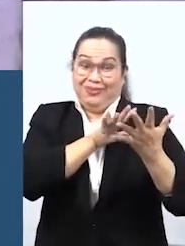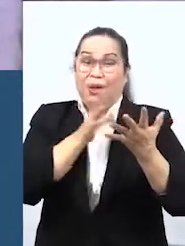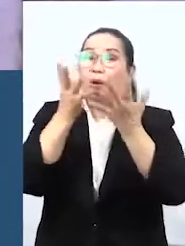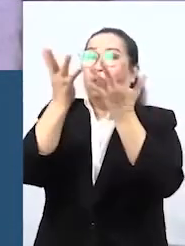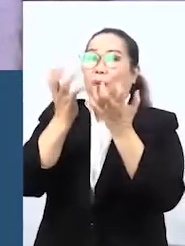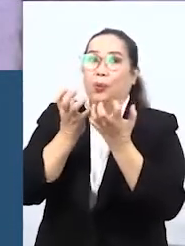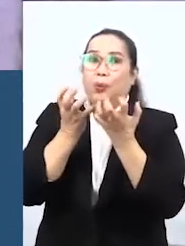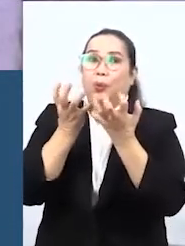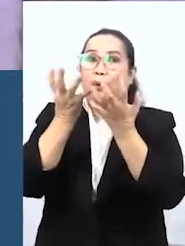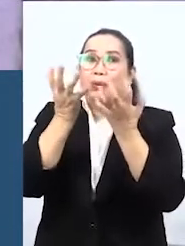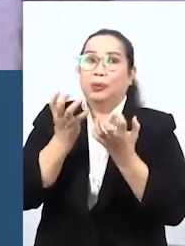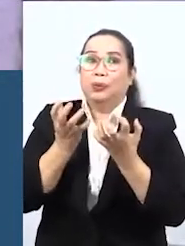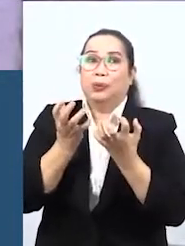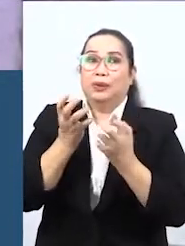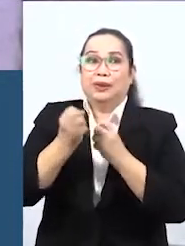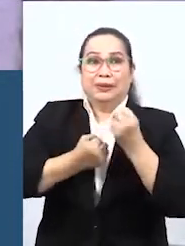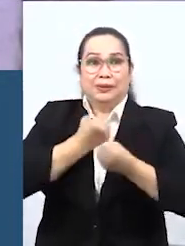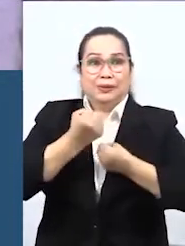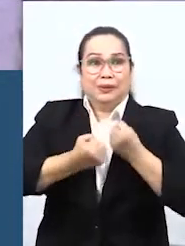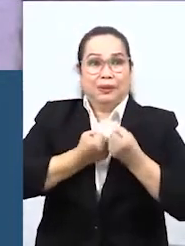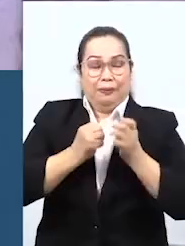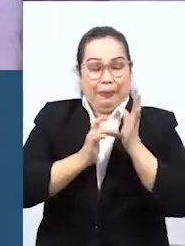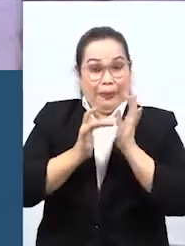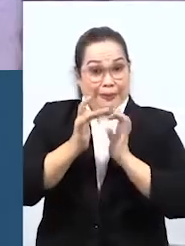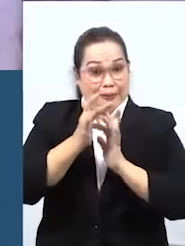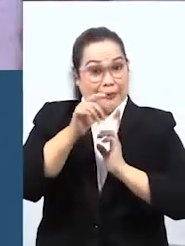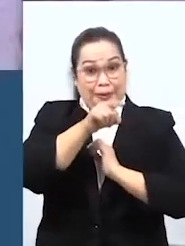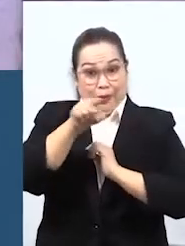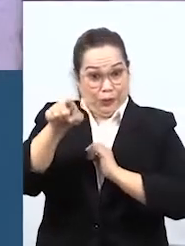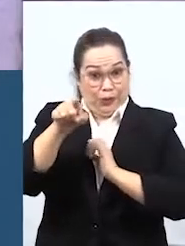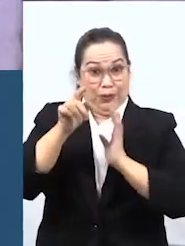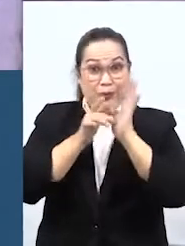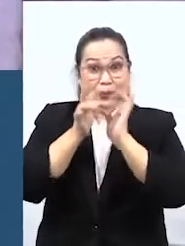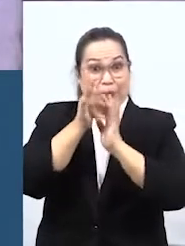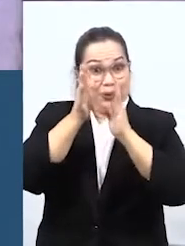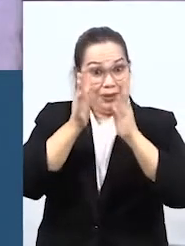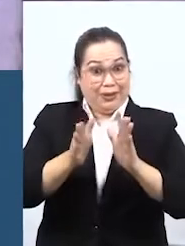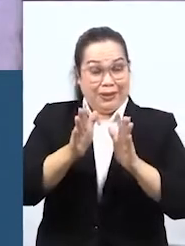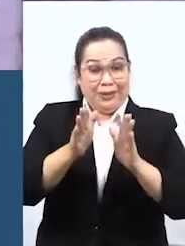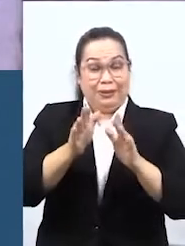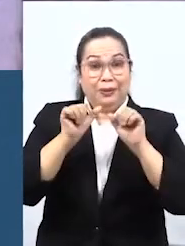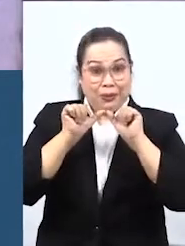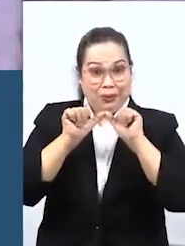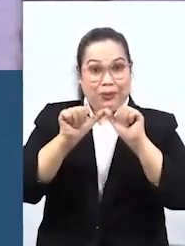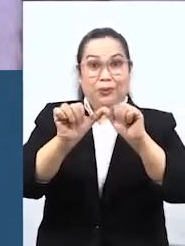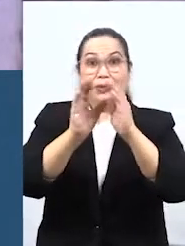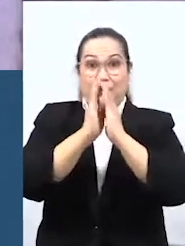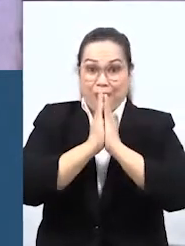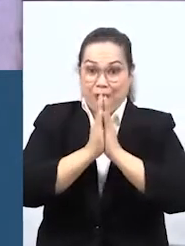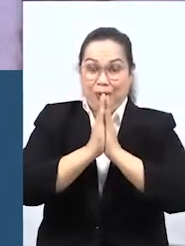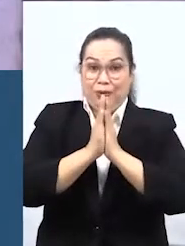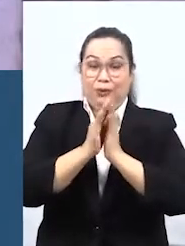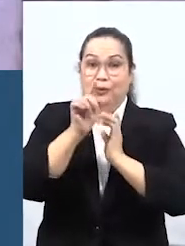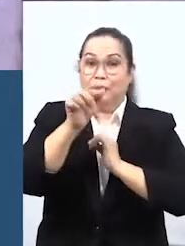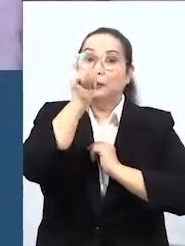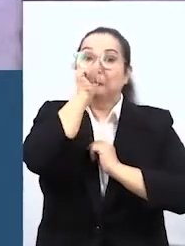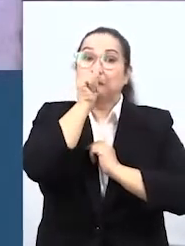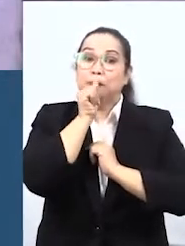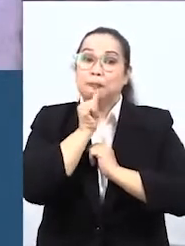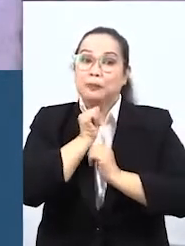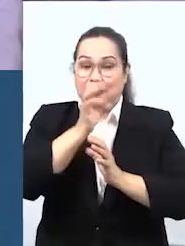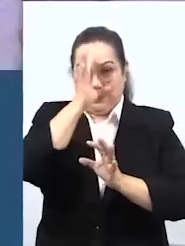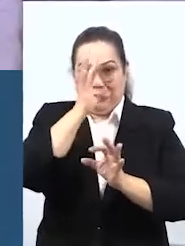and struggle Jesus shows that the believers will persist in prayer and persevere in